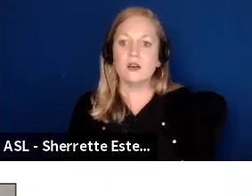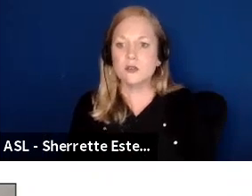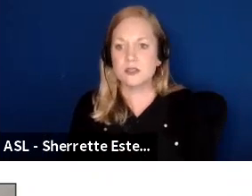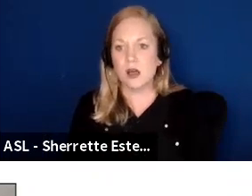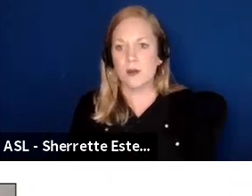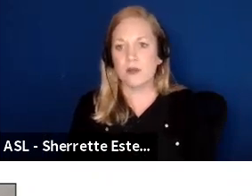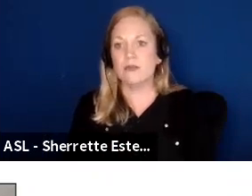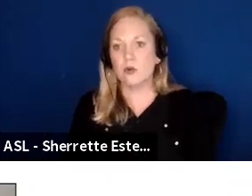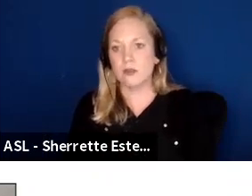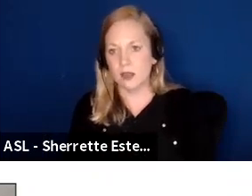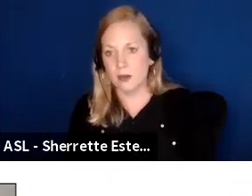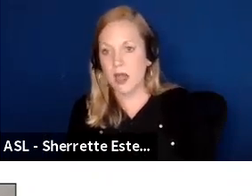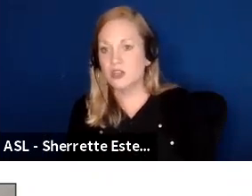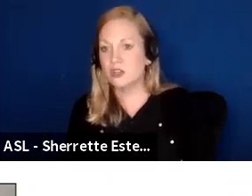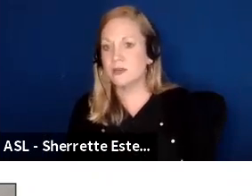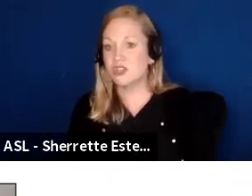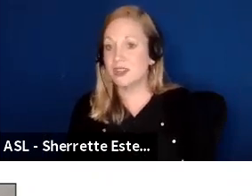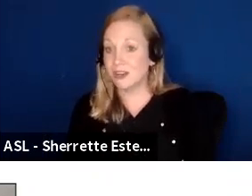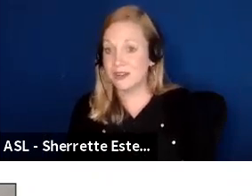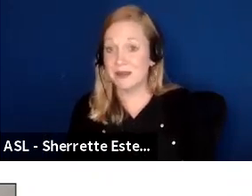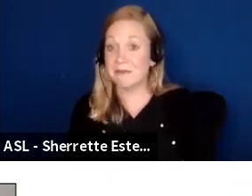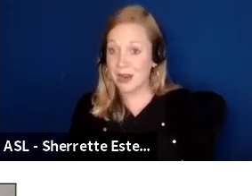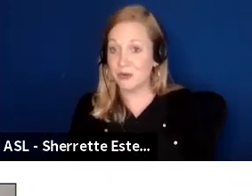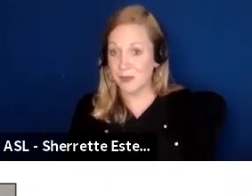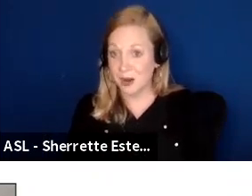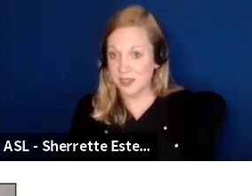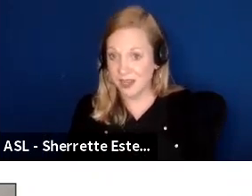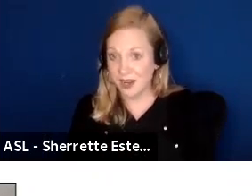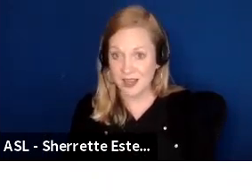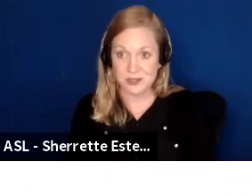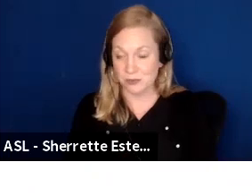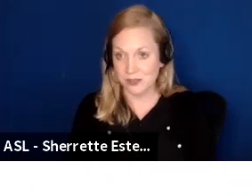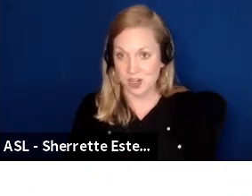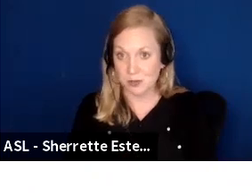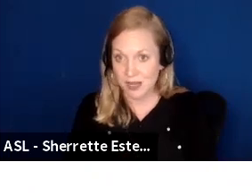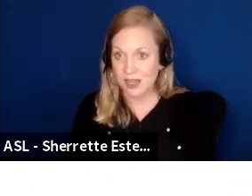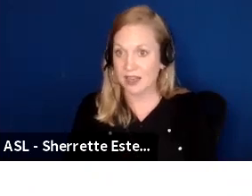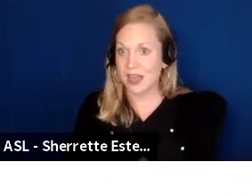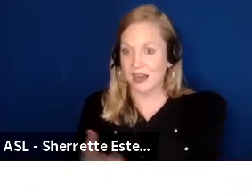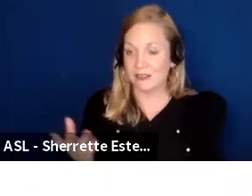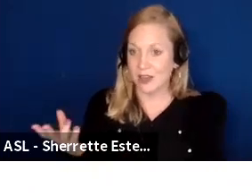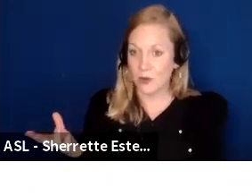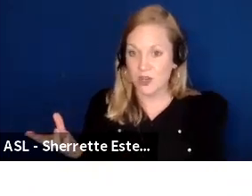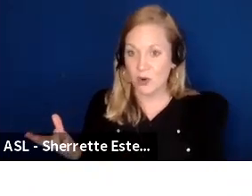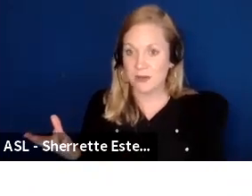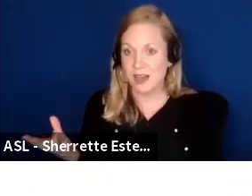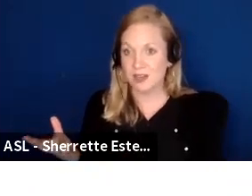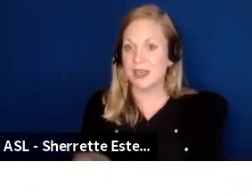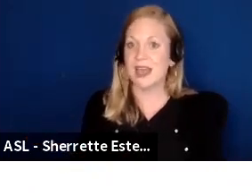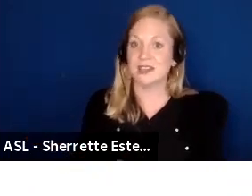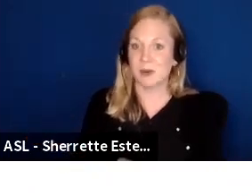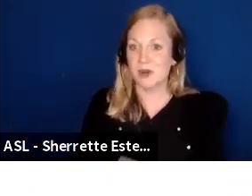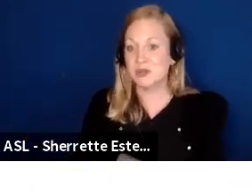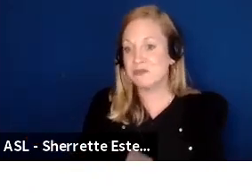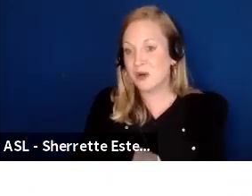I'd also like to talk about the fourth element. I should mention here that my room that I'm sitting in has really terrible lighting. I have a window right beside